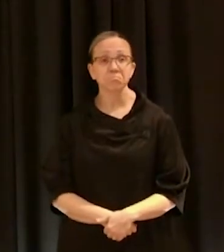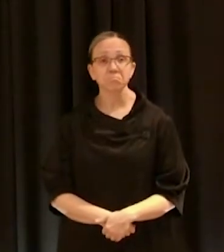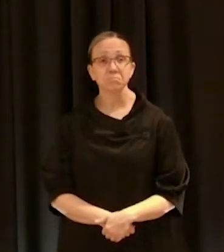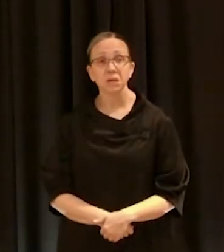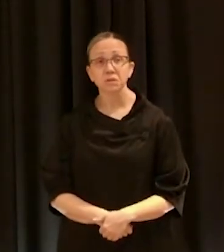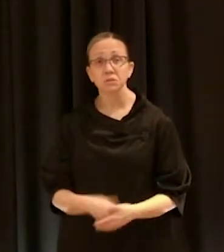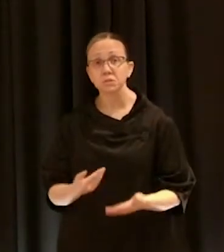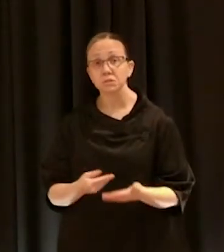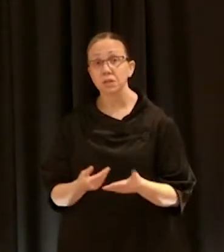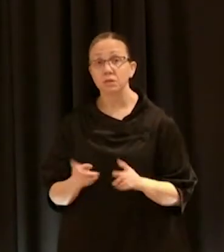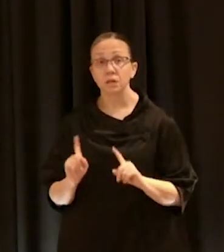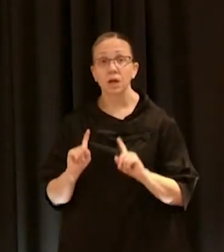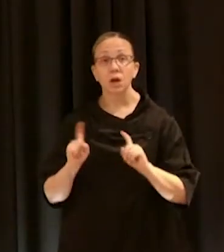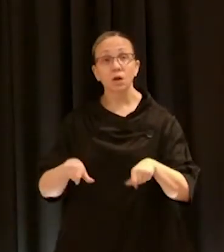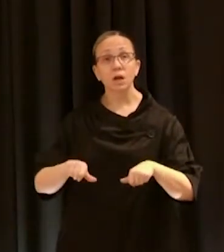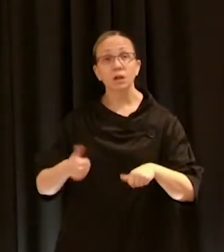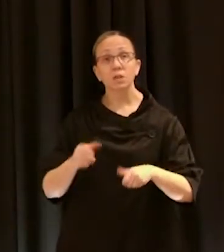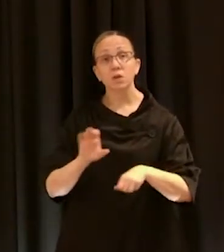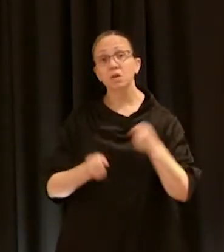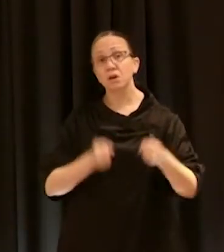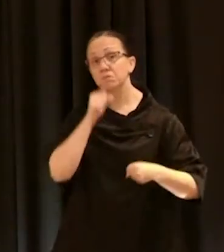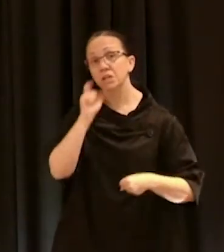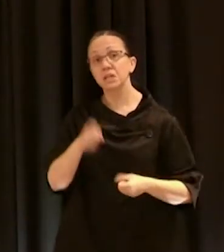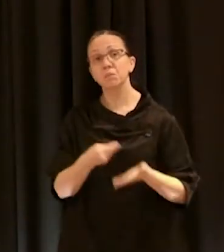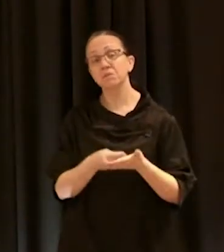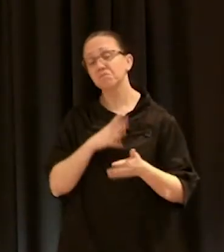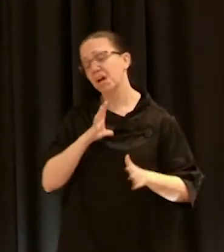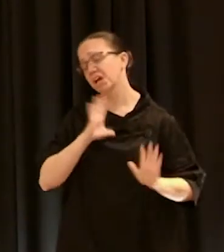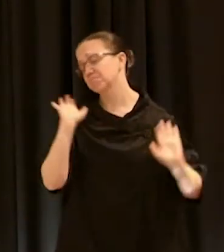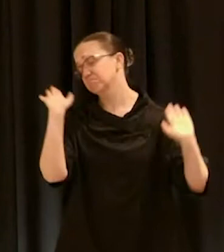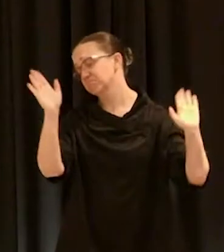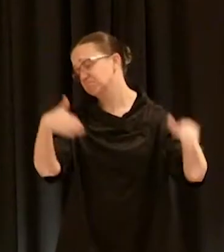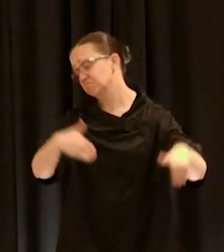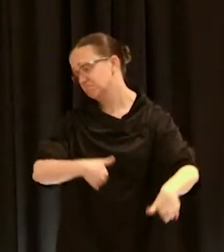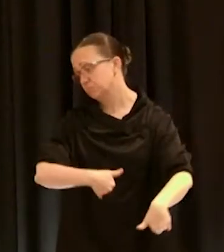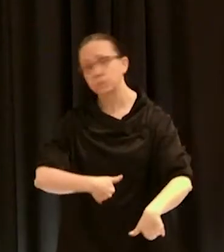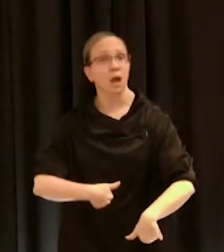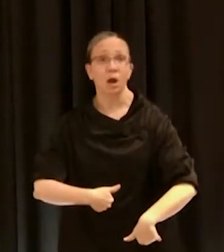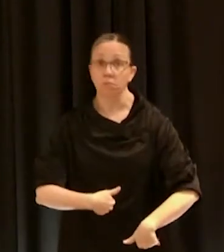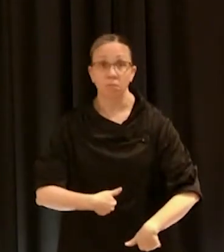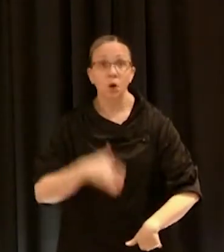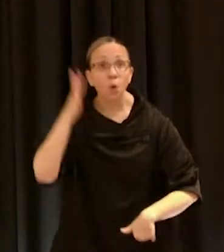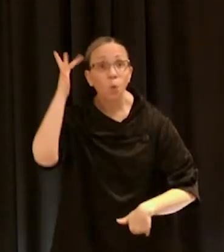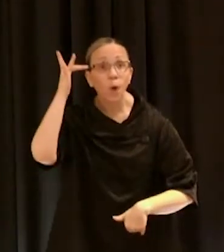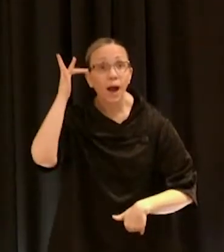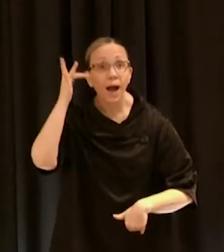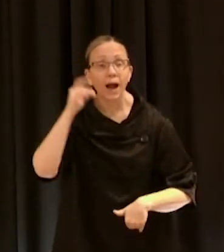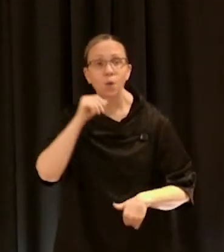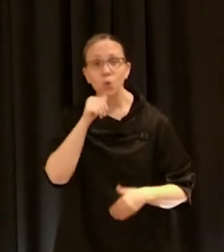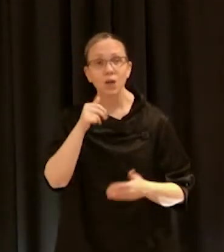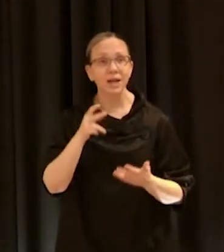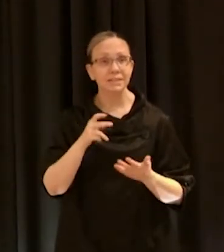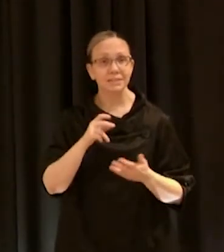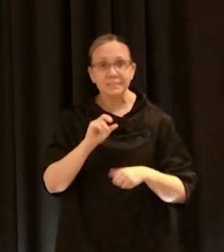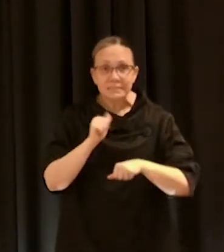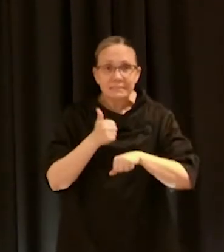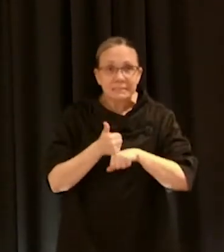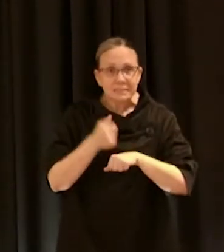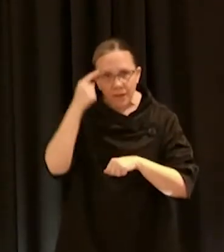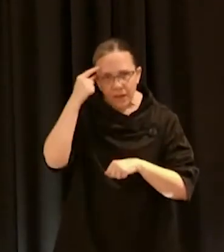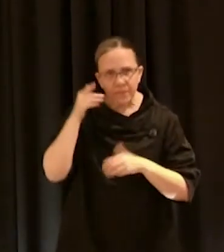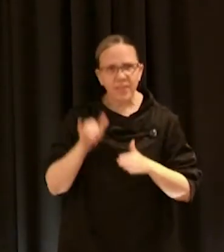I'll just get another car. I didn't need that money anyhow, so it's fine. We wouldn't do that because we're not programmed to think like that. But yet,